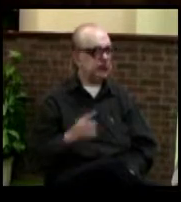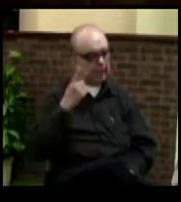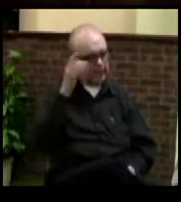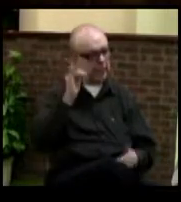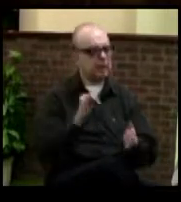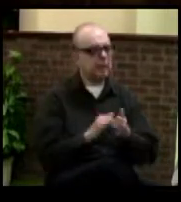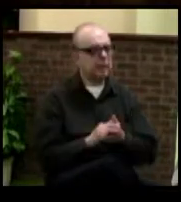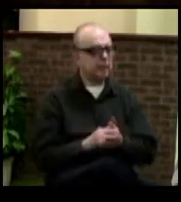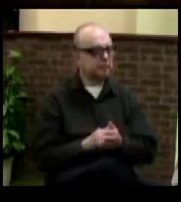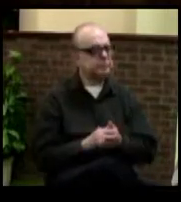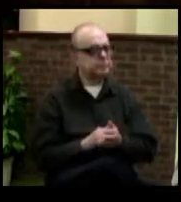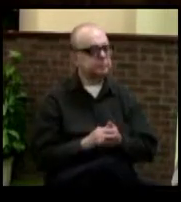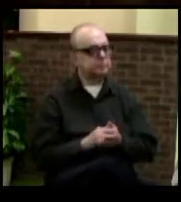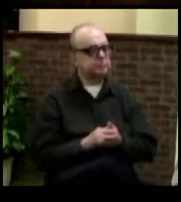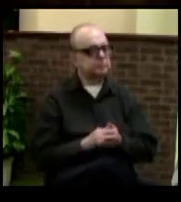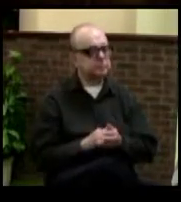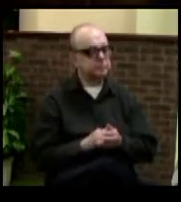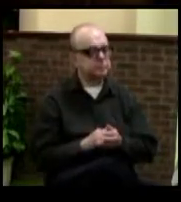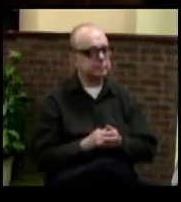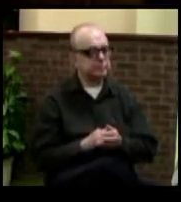Amen. You think about it.